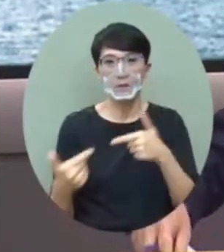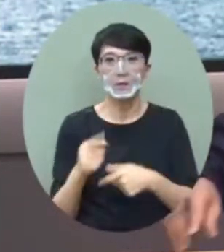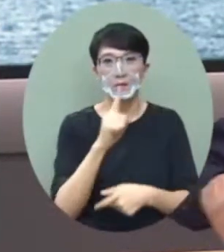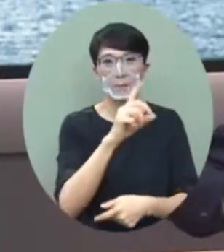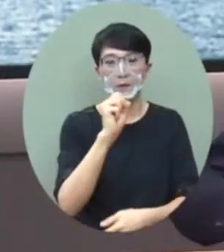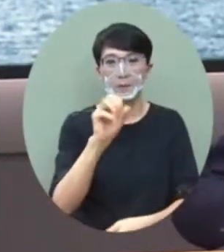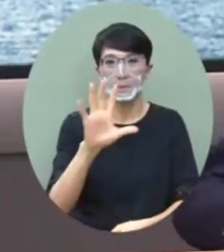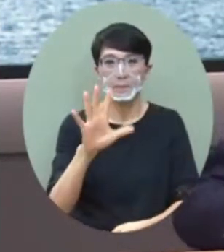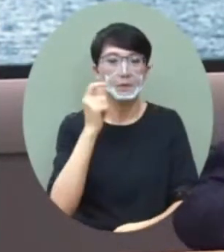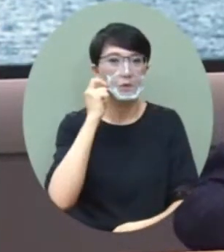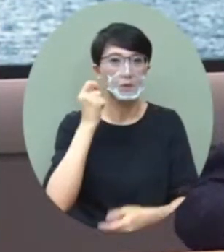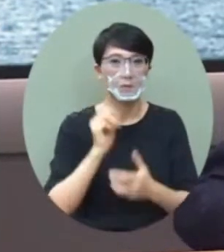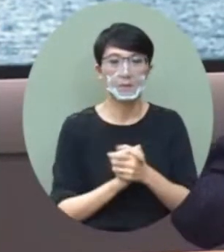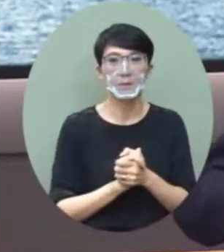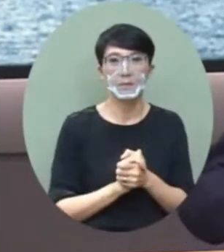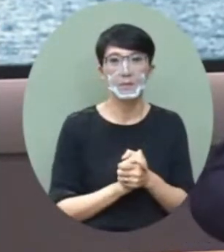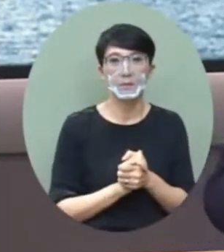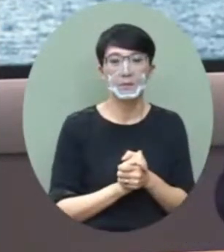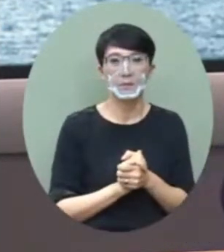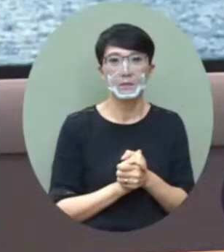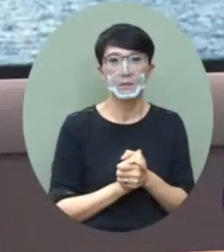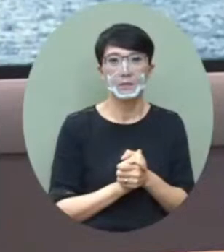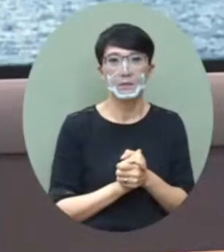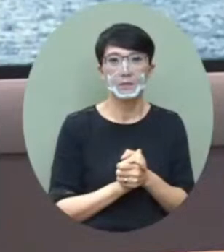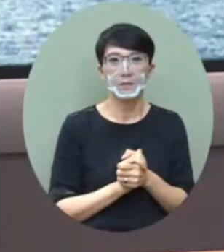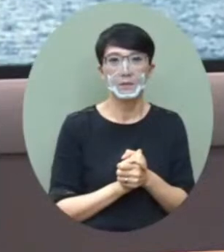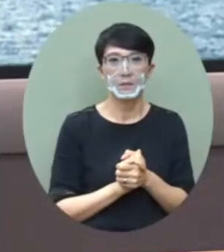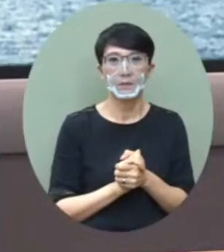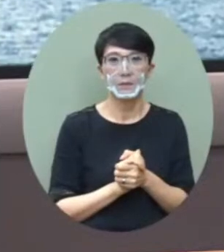aged 42 to 105.